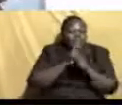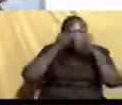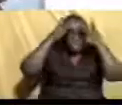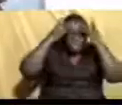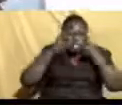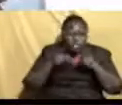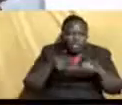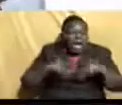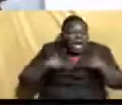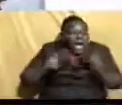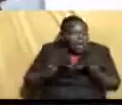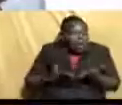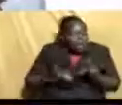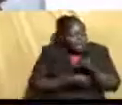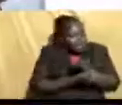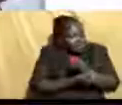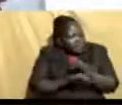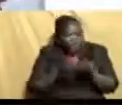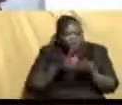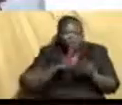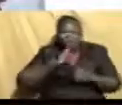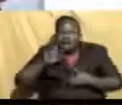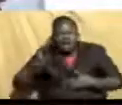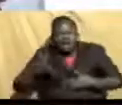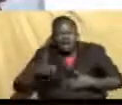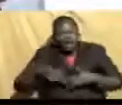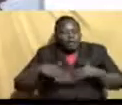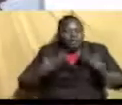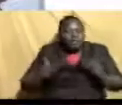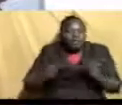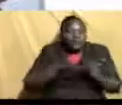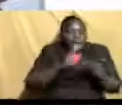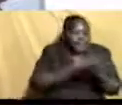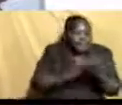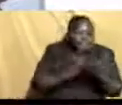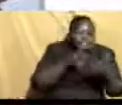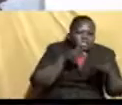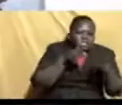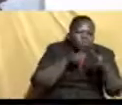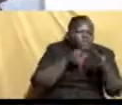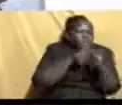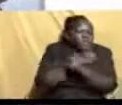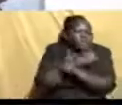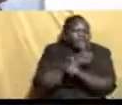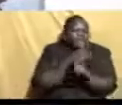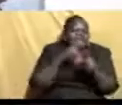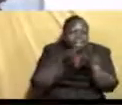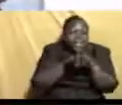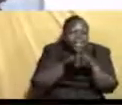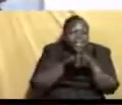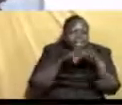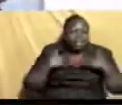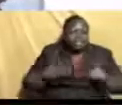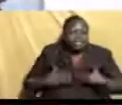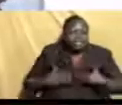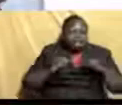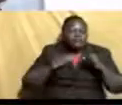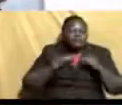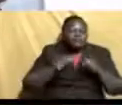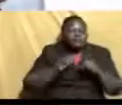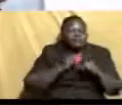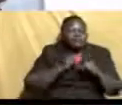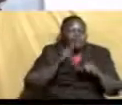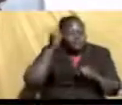they will interpret that order, whether it will be in rem or they will apply it to those factors. And the public body will retain the accountability for